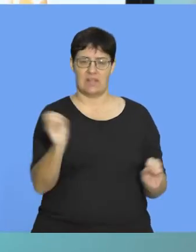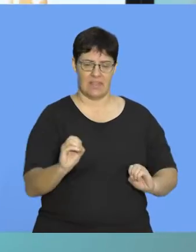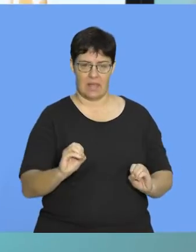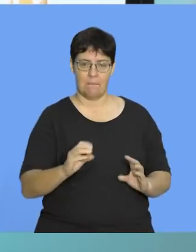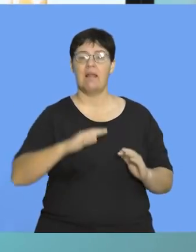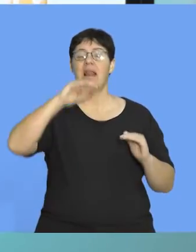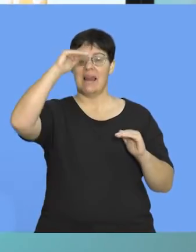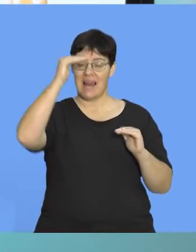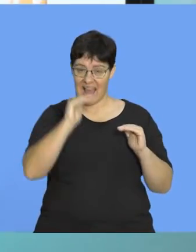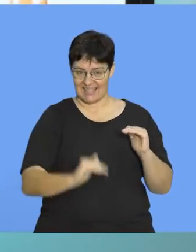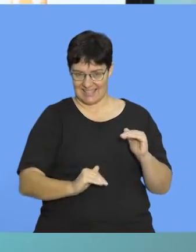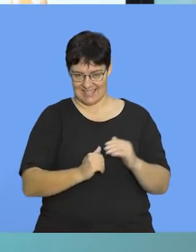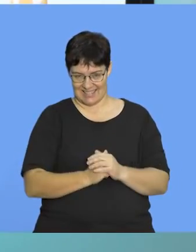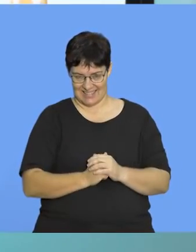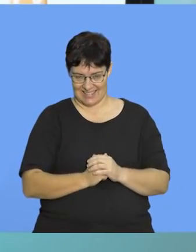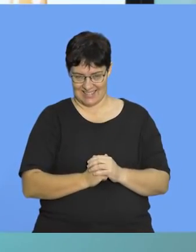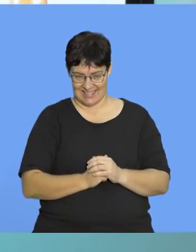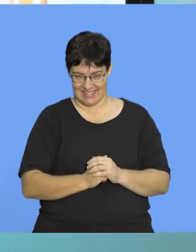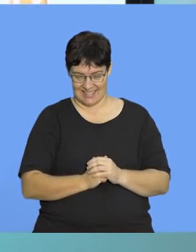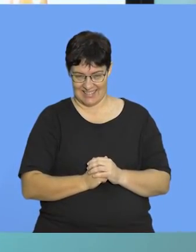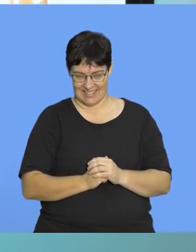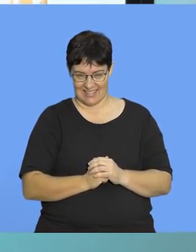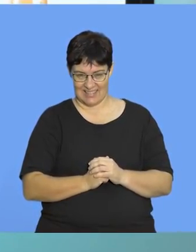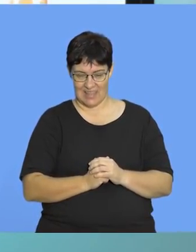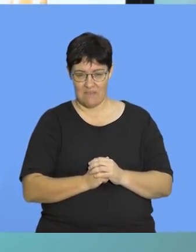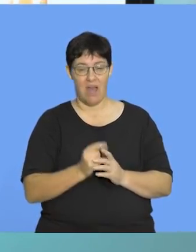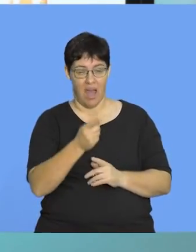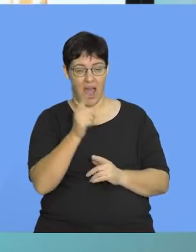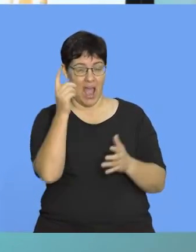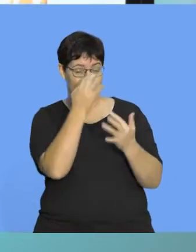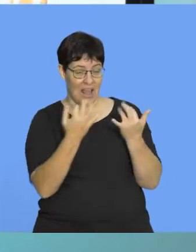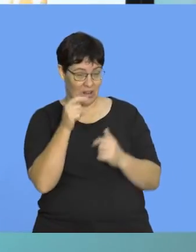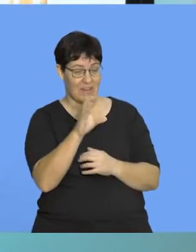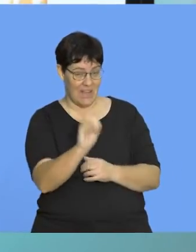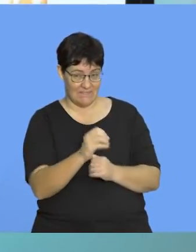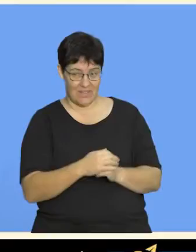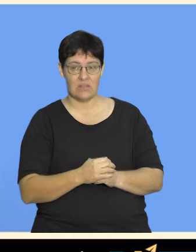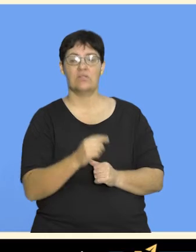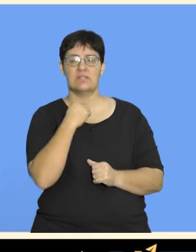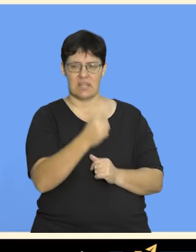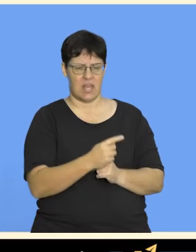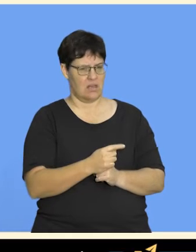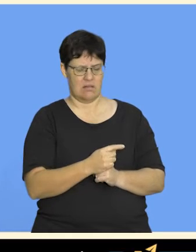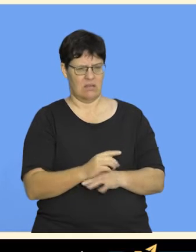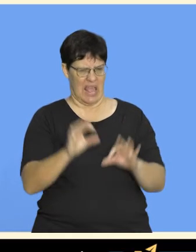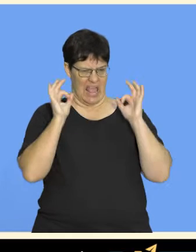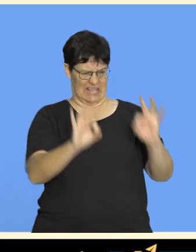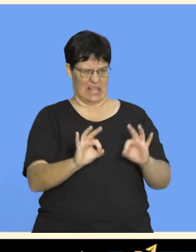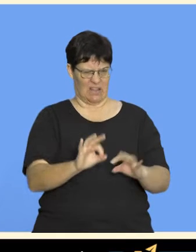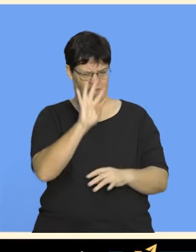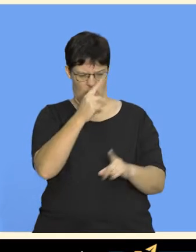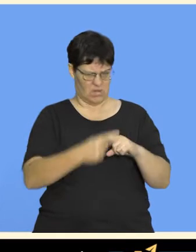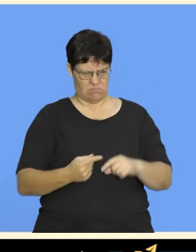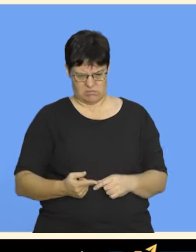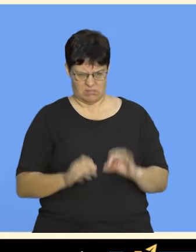In fact, it's 4 times smaller. And if some of you have got your calculators out, you're going to go, but it's not exactly